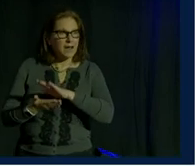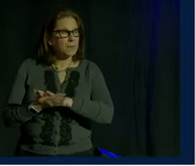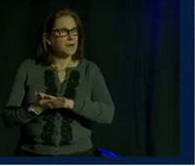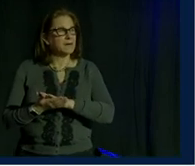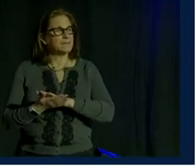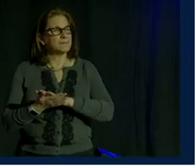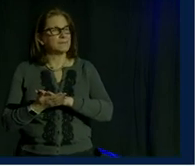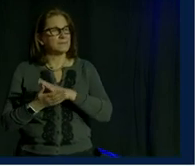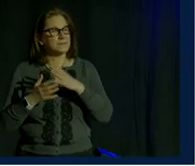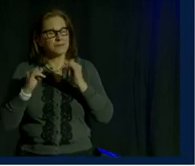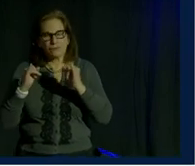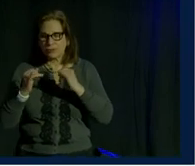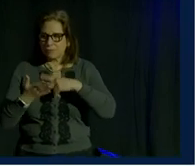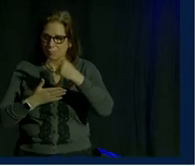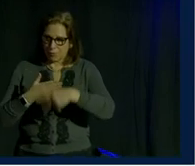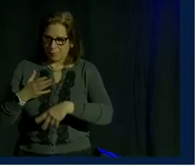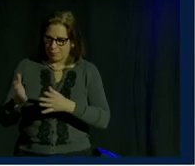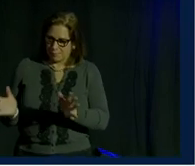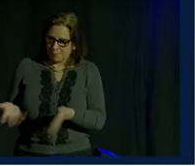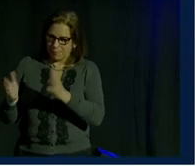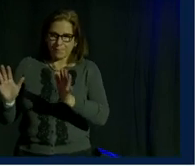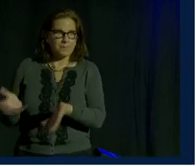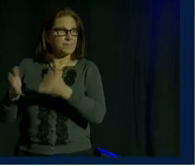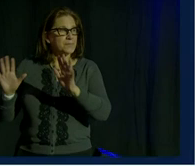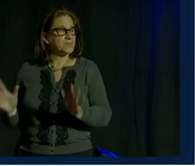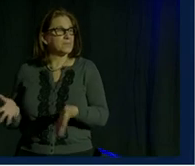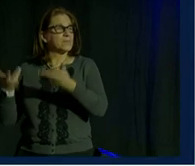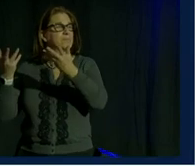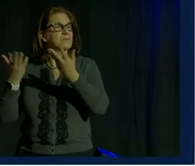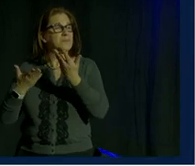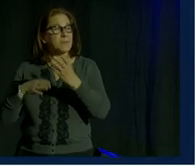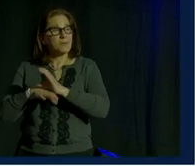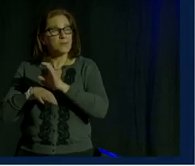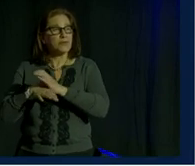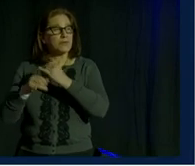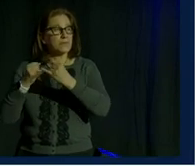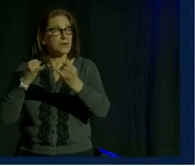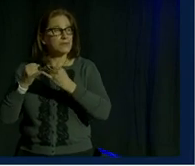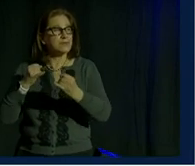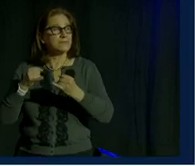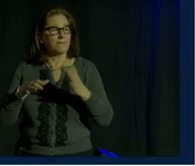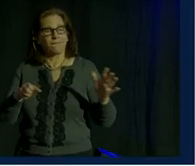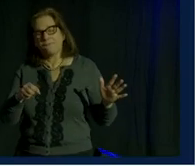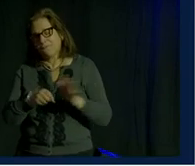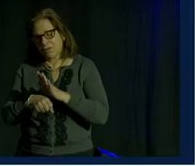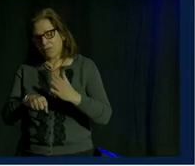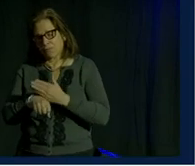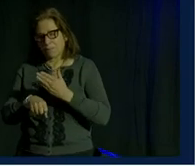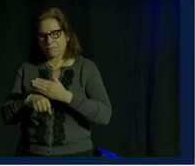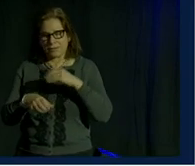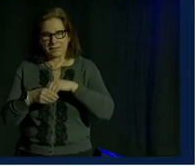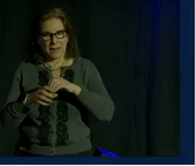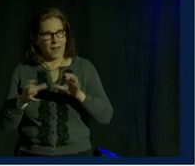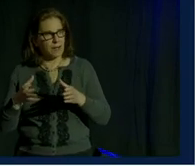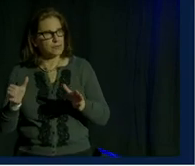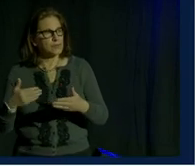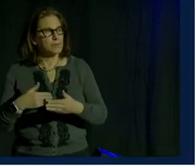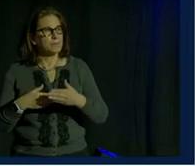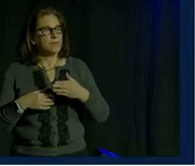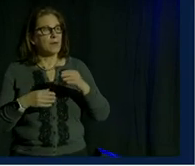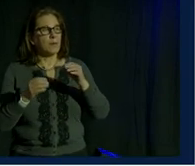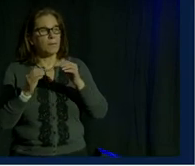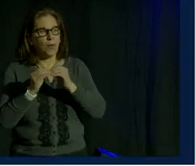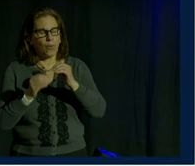academic and instructional programming. The modernization will include, among other elements, full renovation of the classrooms and